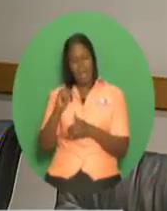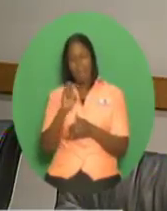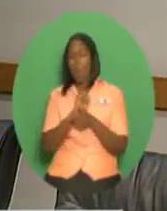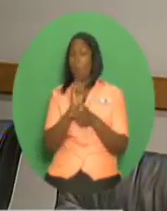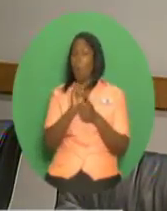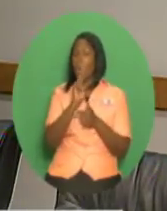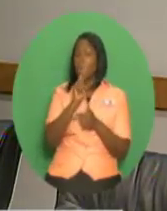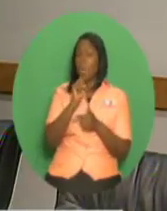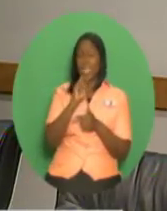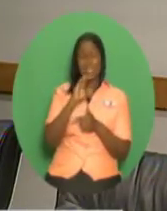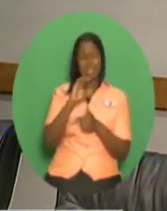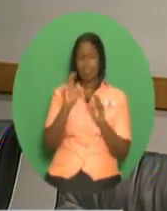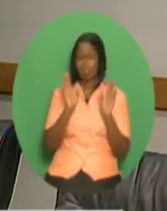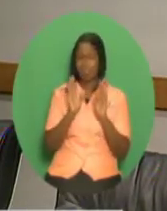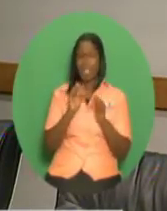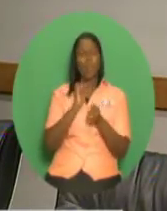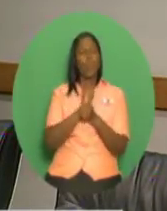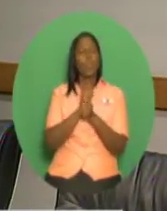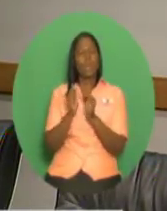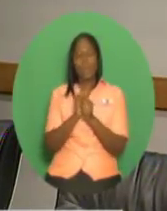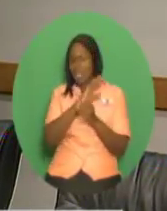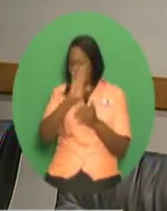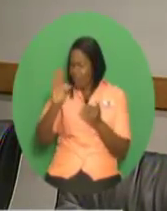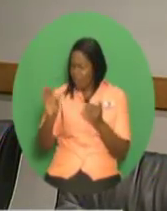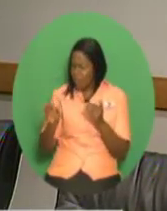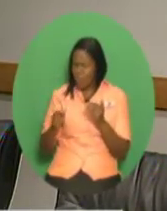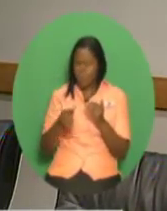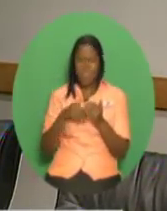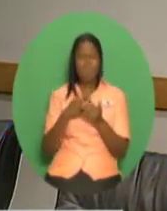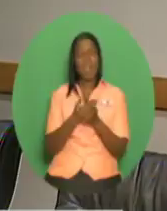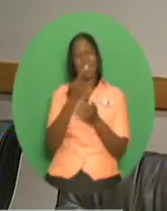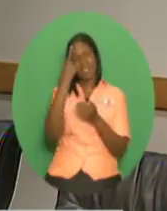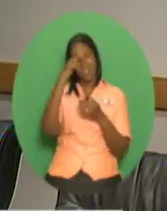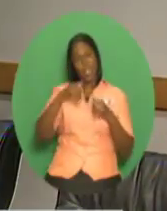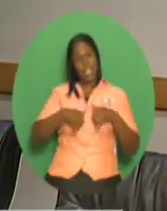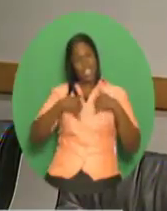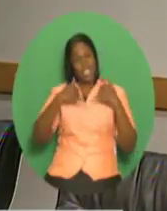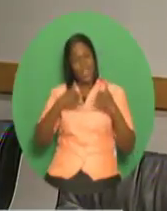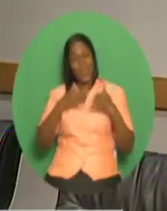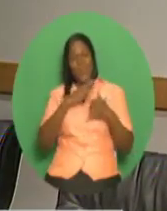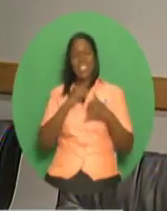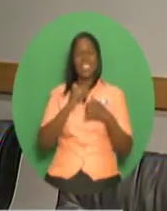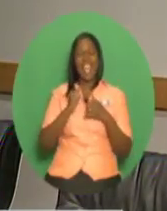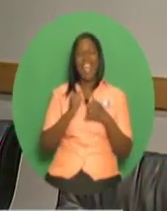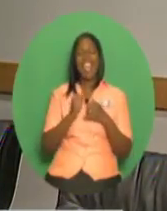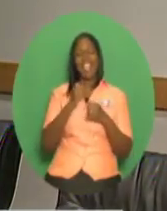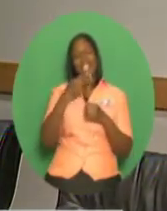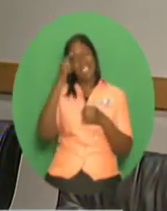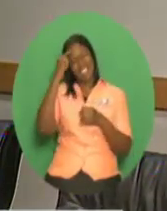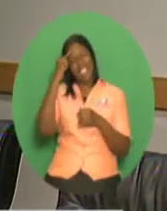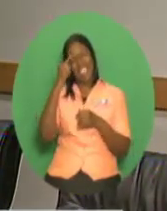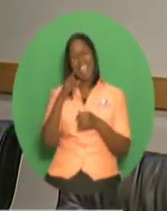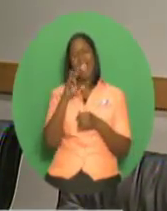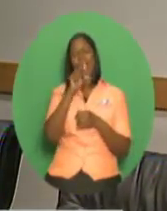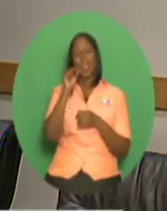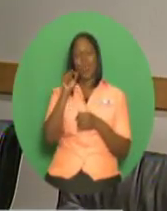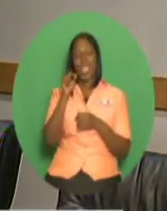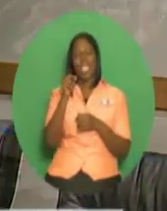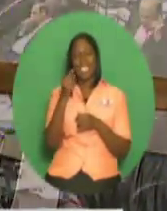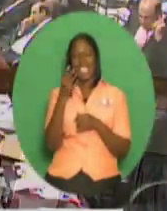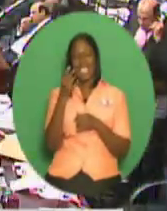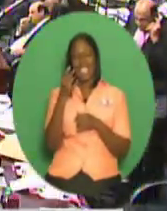for the young people, for the youths, for the athletes. And I think 2018 is going to be the best year ever for sport in Trinidad and Tobago. I thank you, Madam